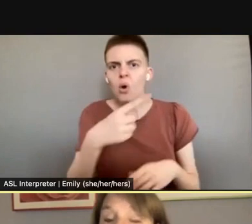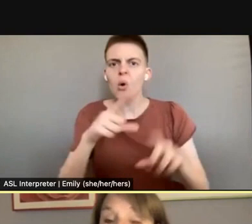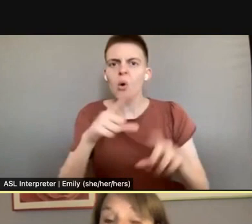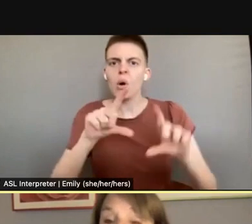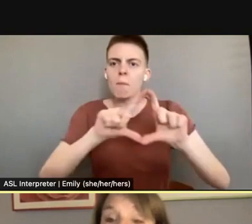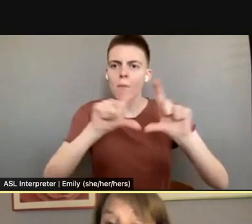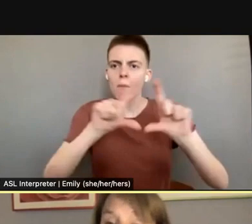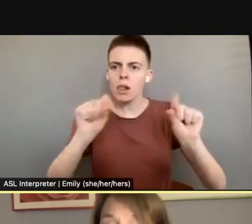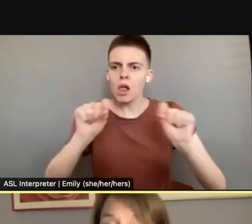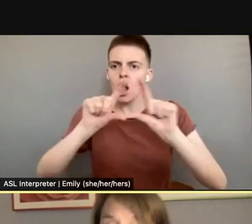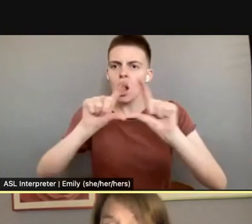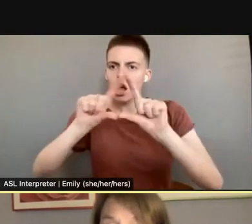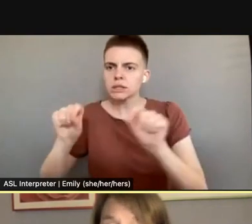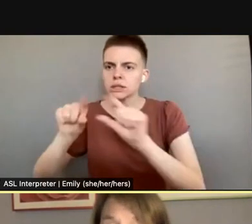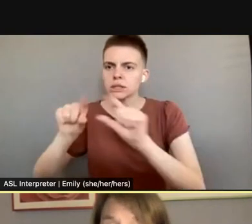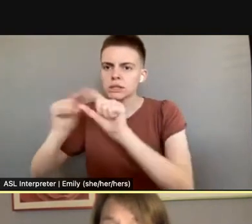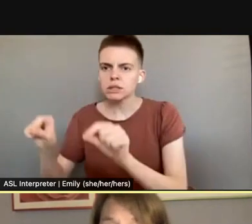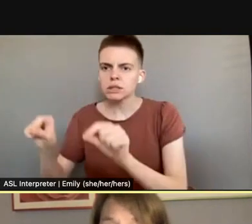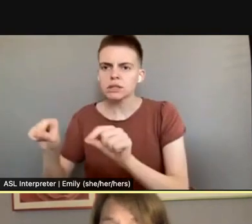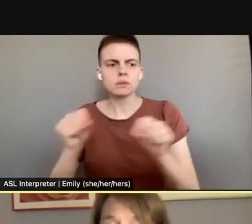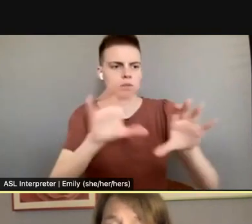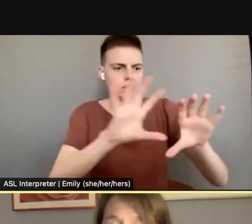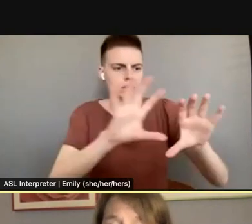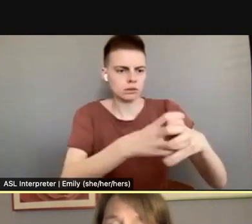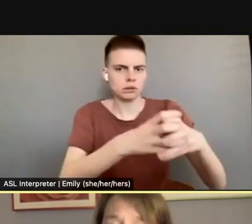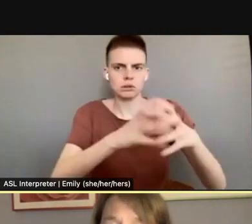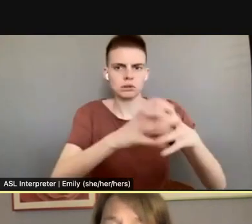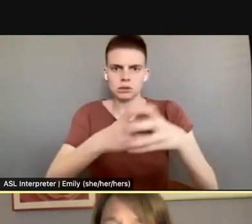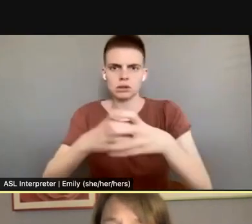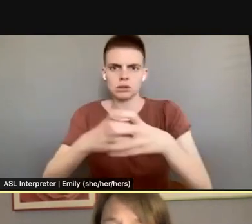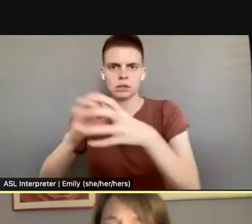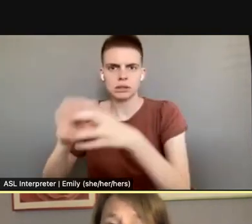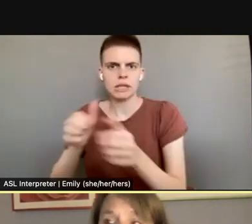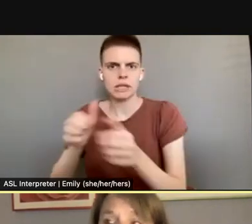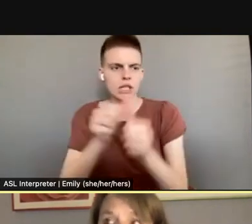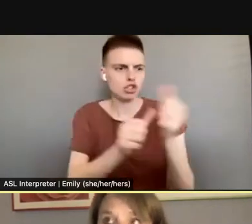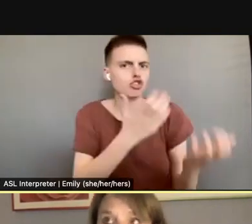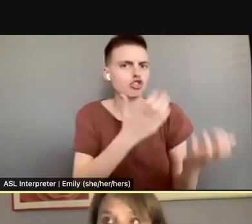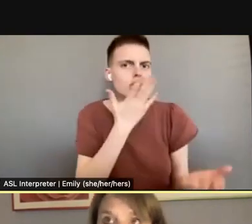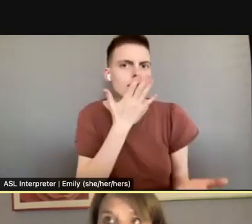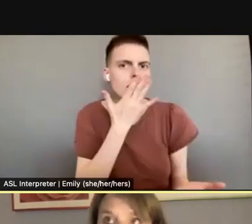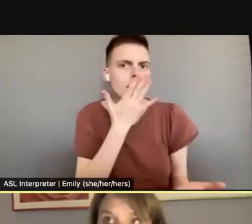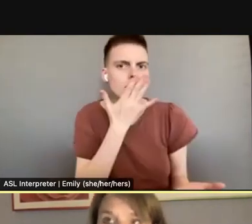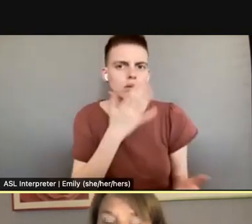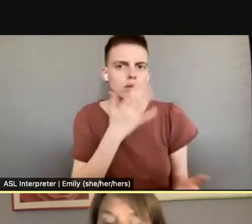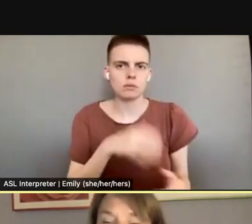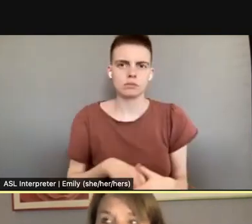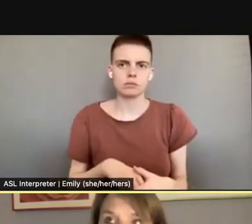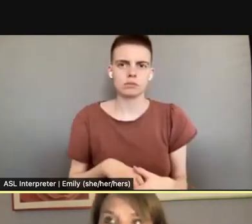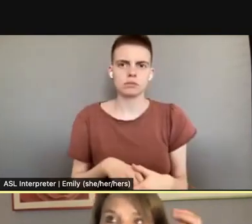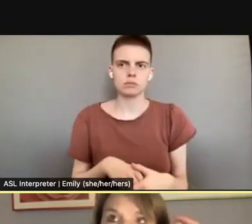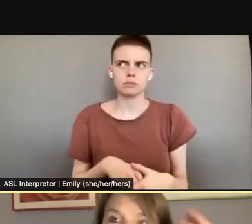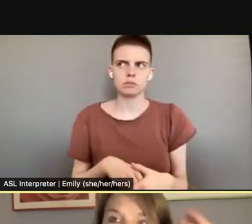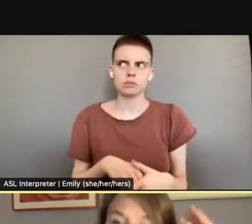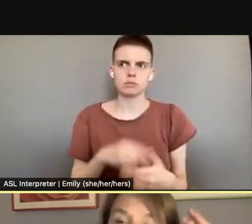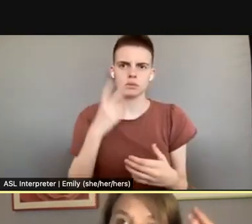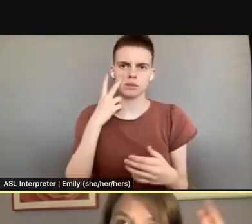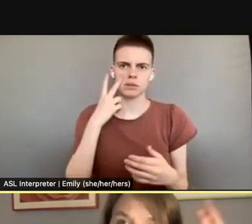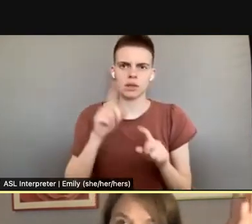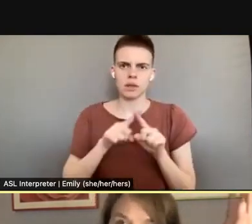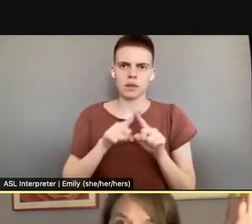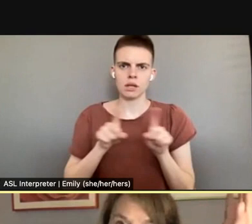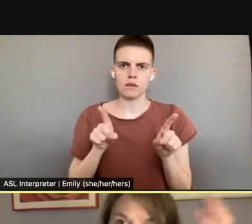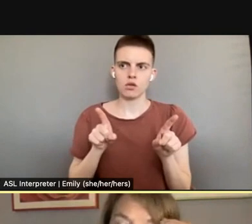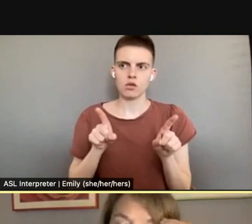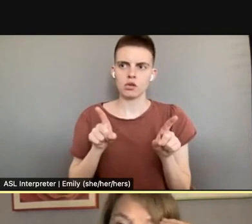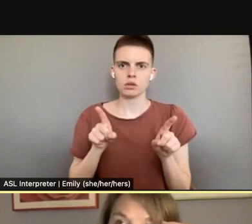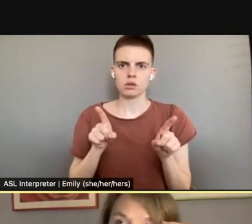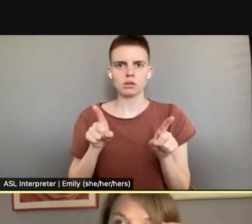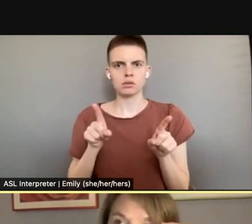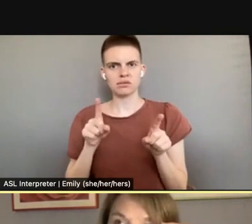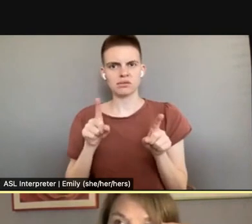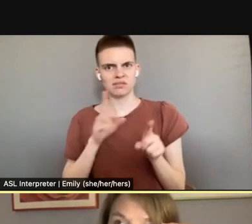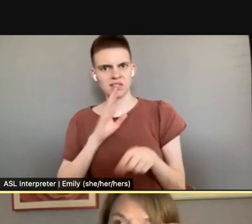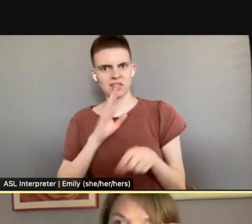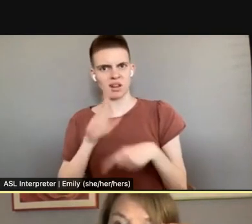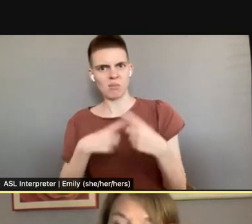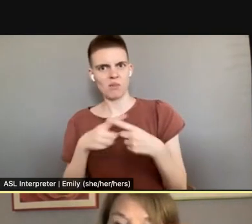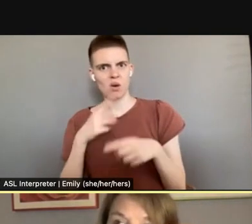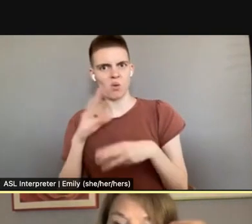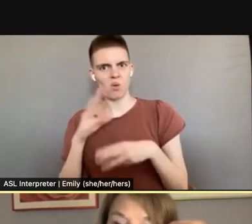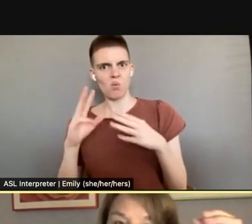That's very disturbing to me. And so we think of when we need to, really remember